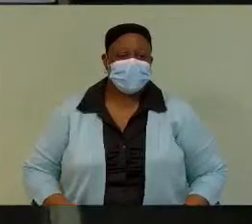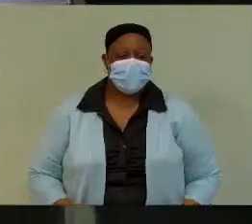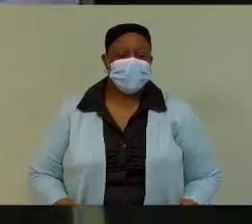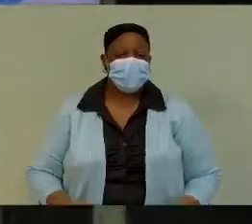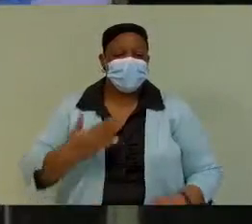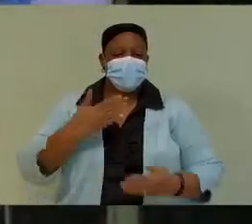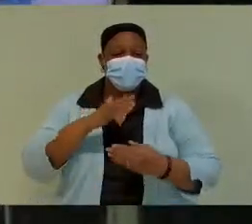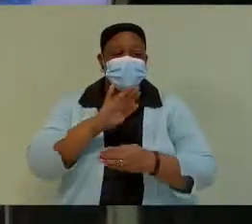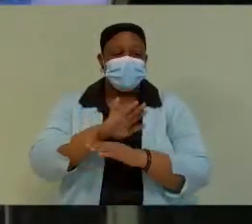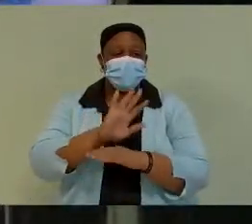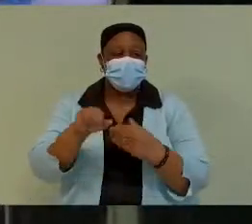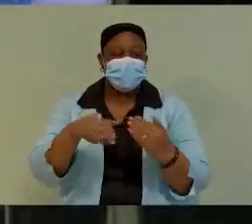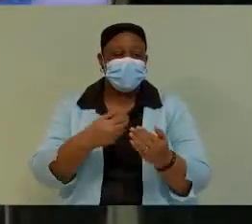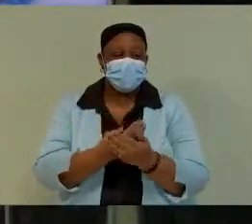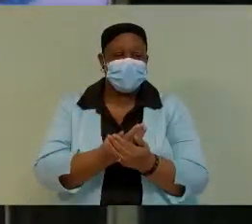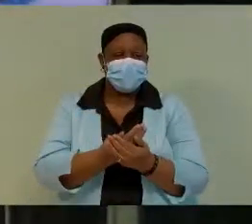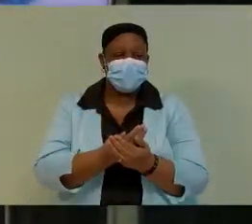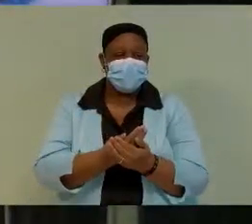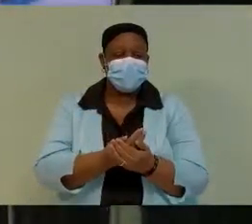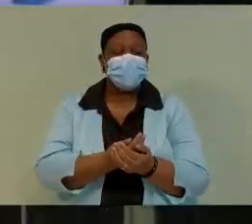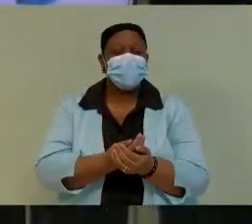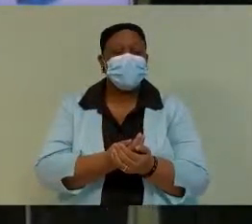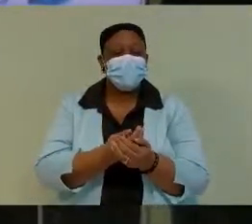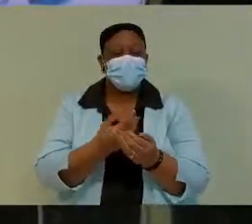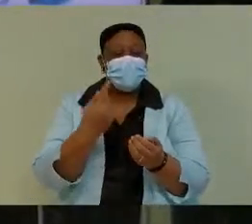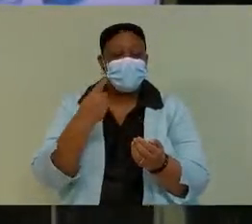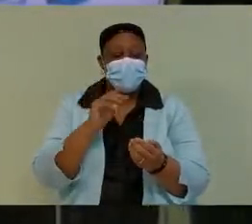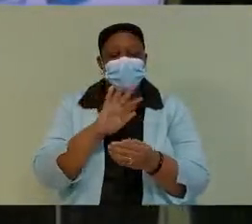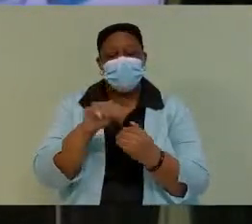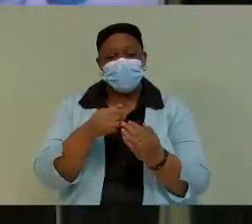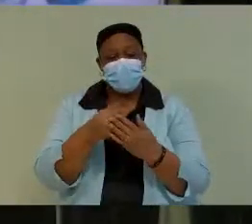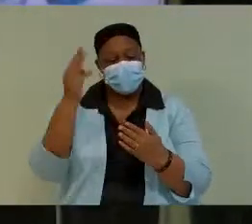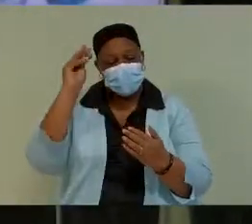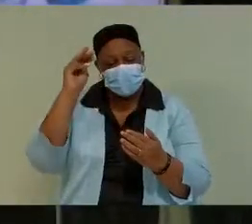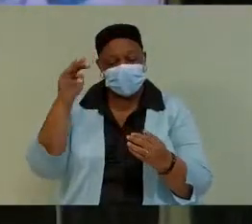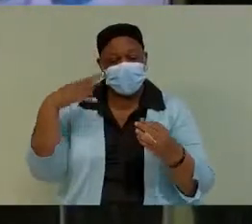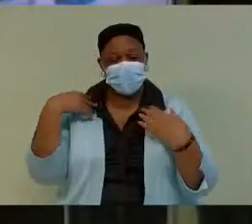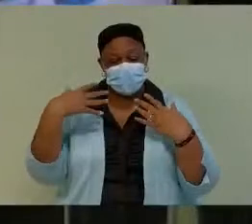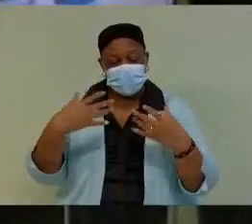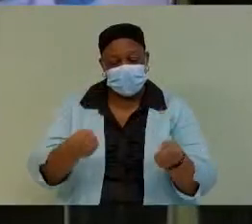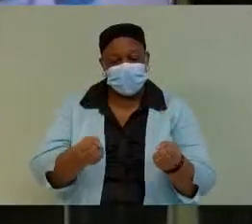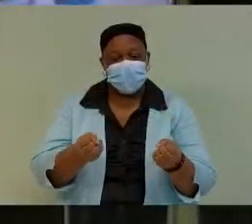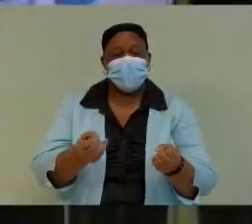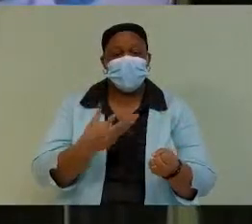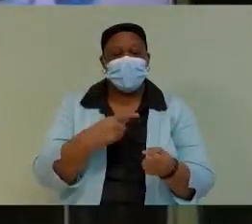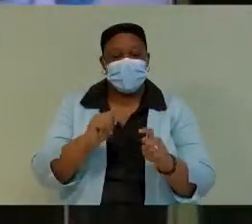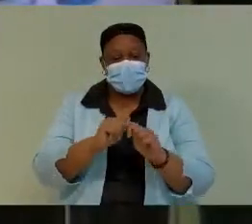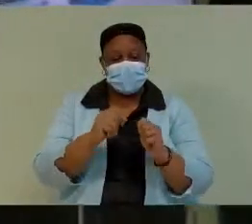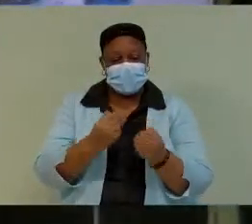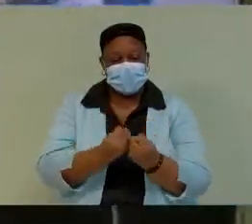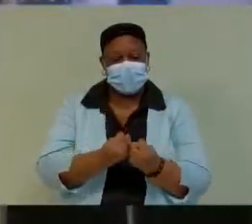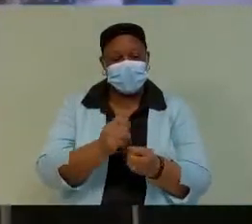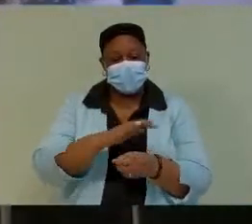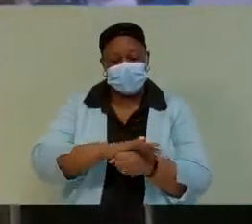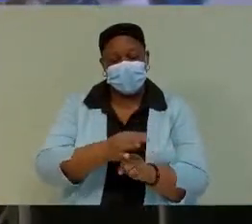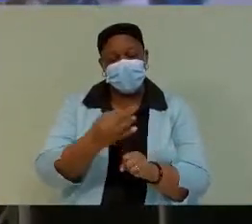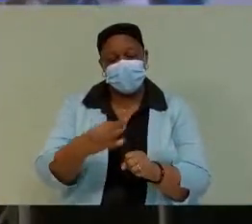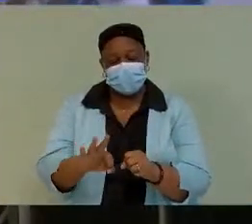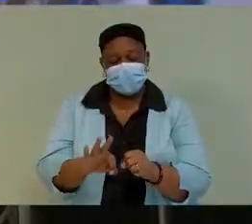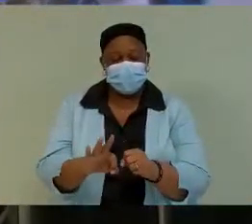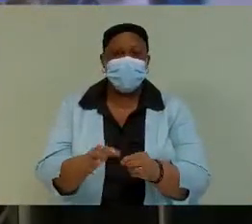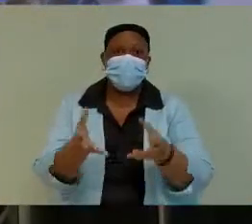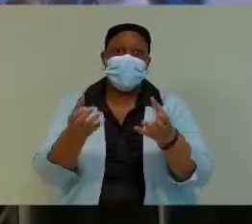Good afternoon, everyone. On behalf of the Ministry of Health and the COVID-19 Task Force, I want to